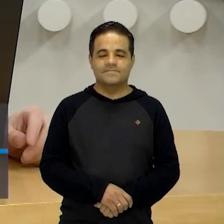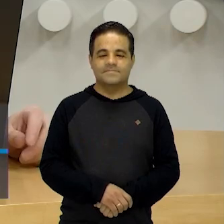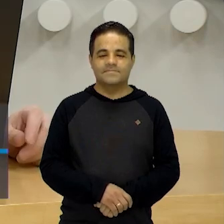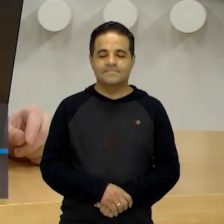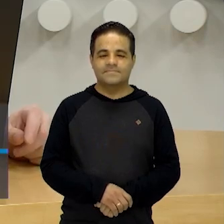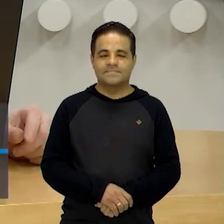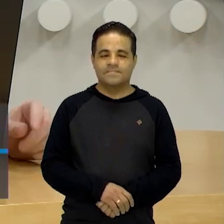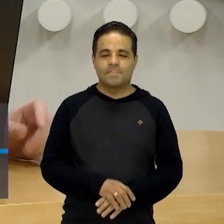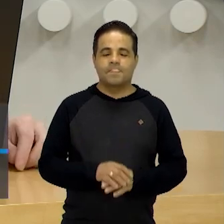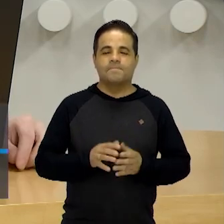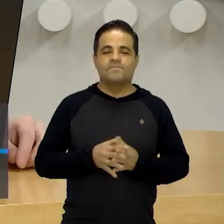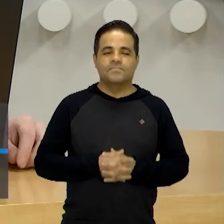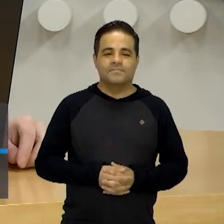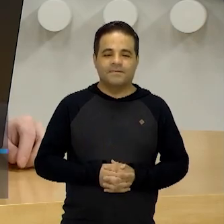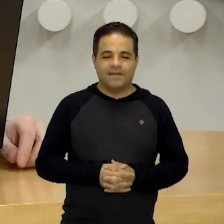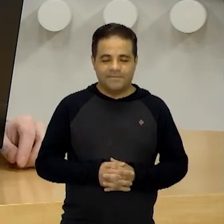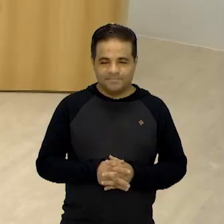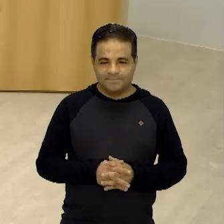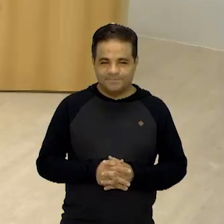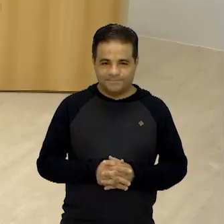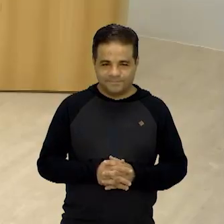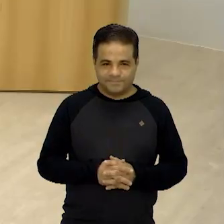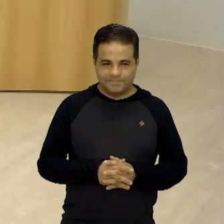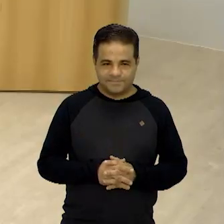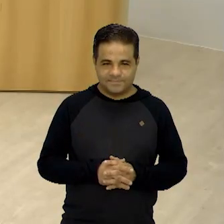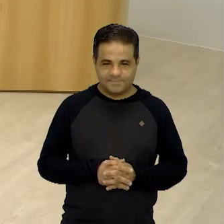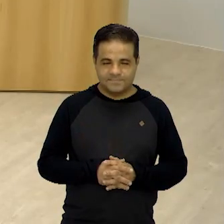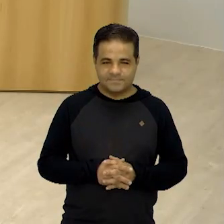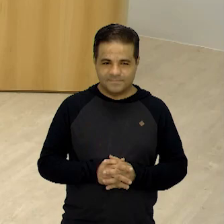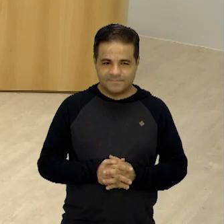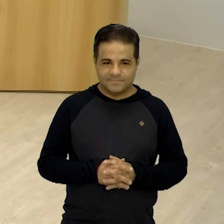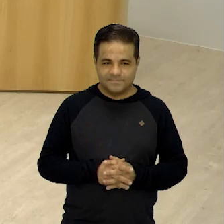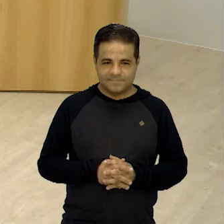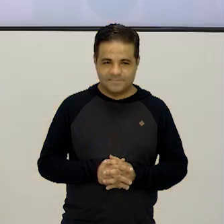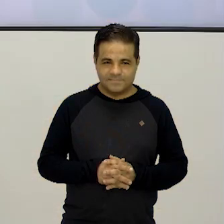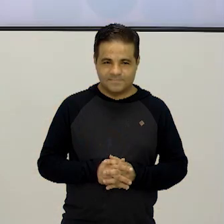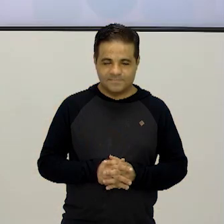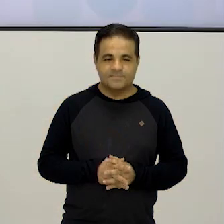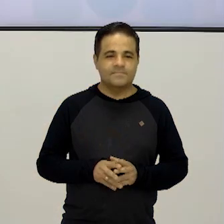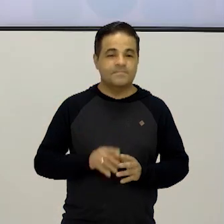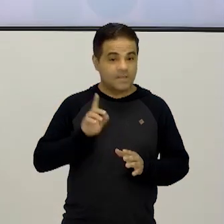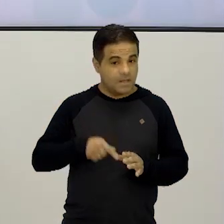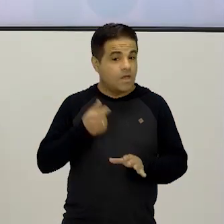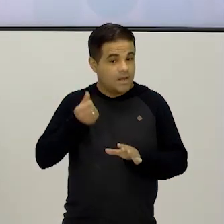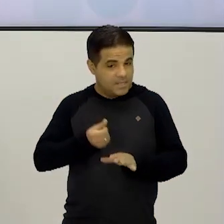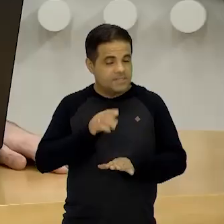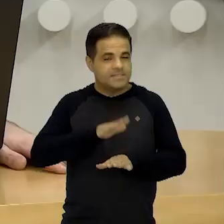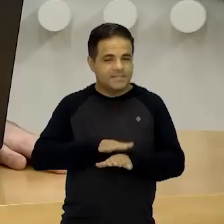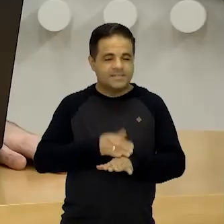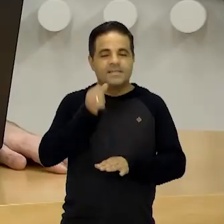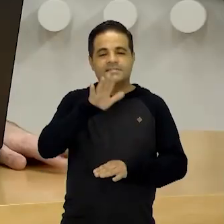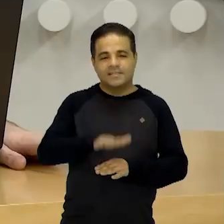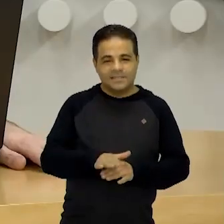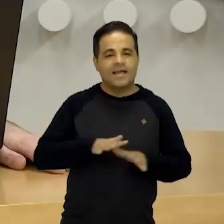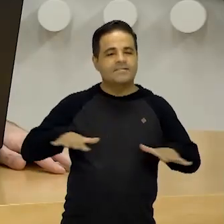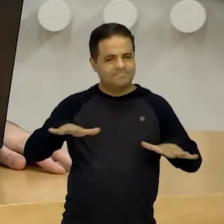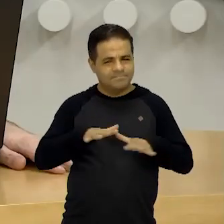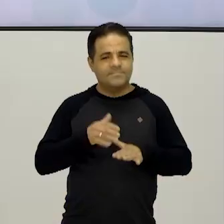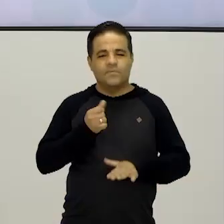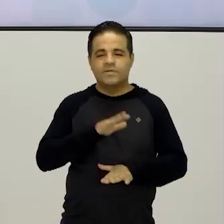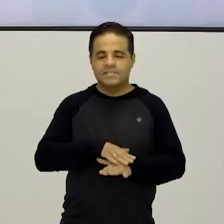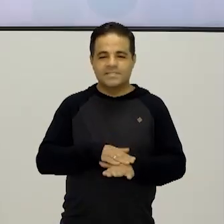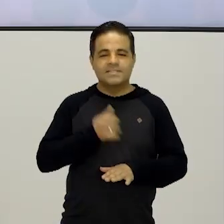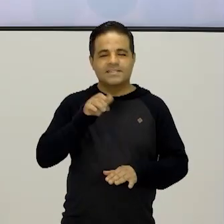Paulo. Let's have fun. 6? 16. Oh, 16. Oh, so 6 is like it's 16 freezing, degrees right? Celsius, 16. not Okay. Fahrenheit.